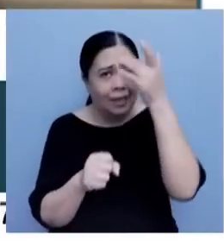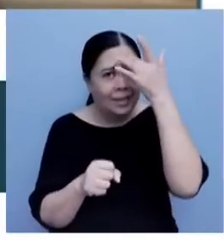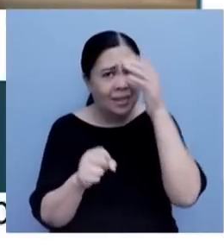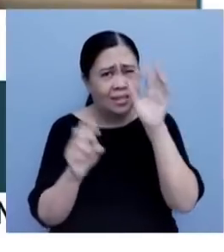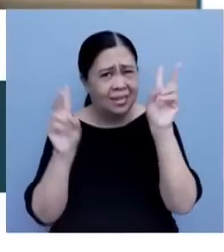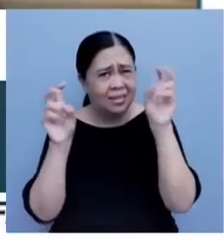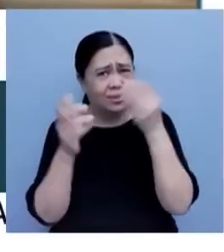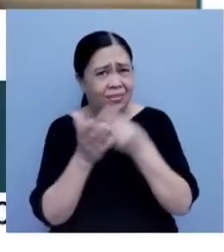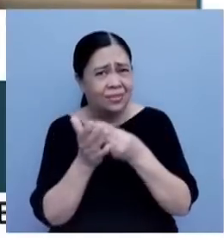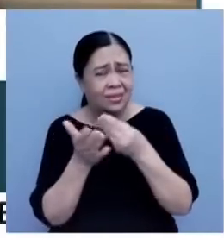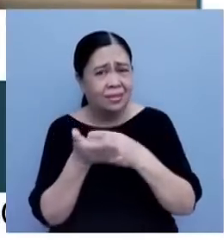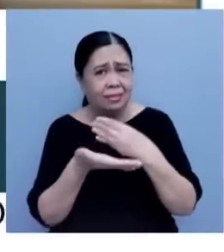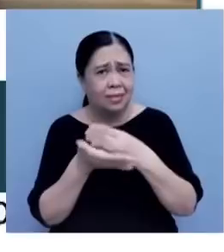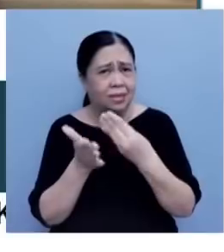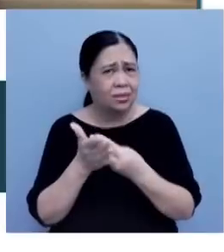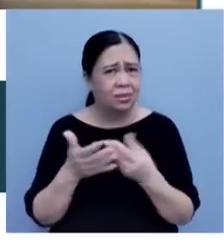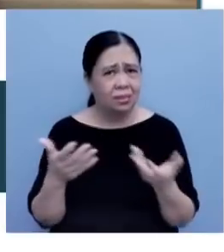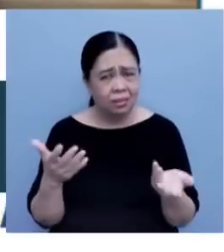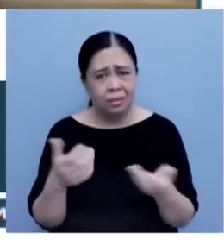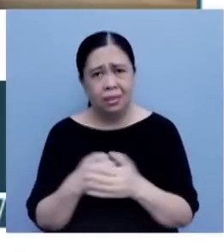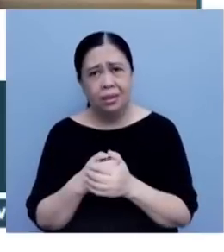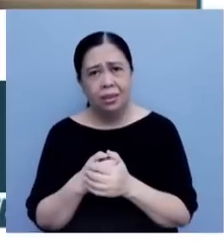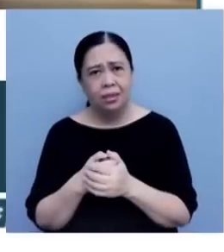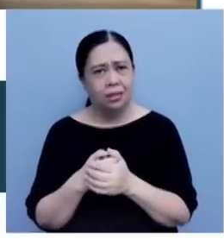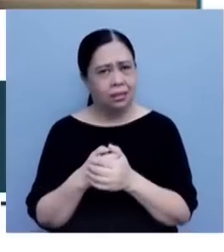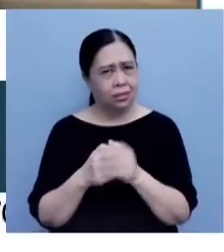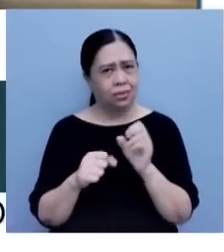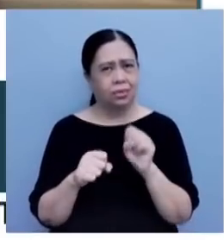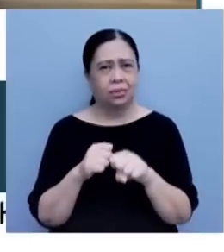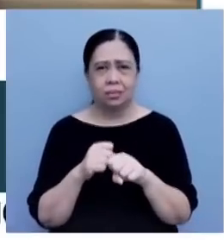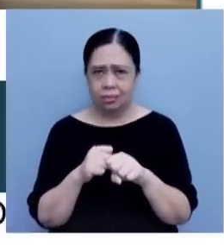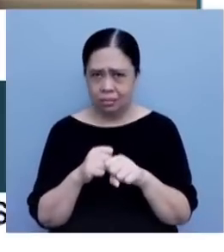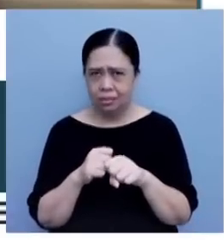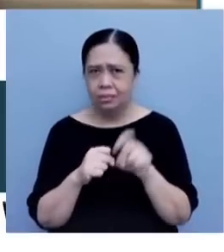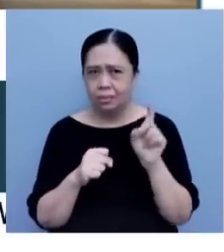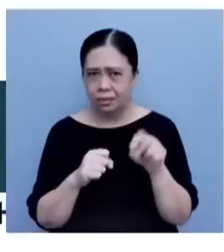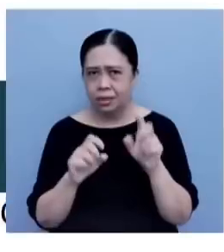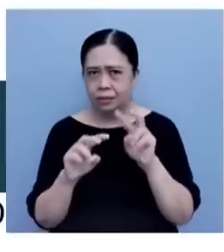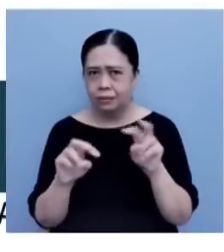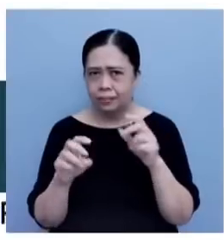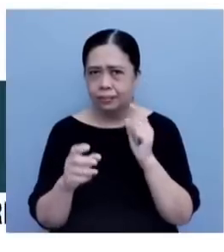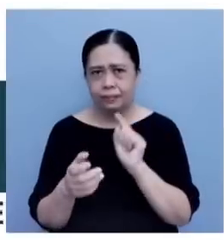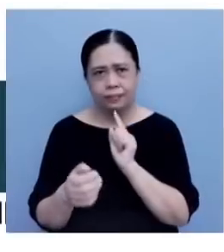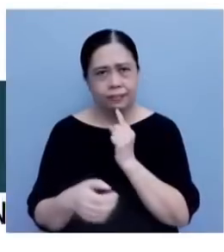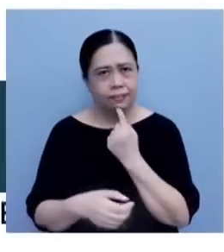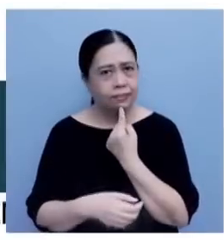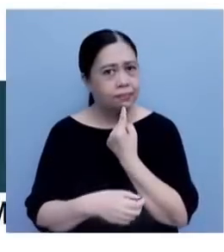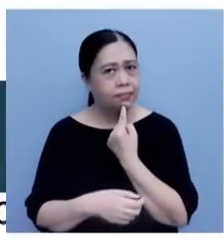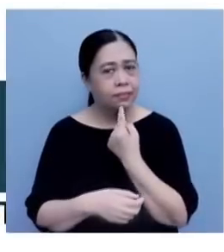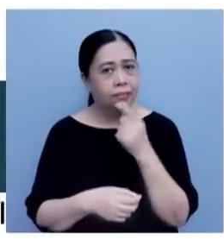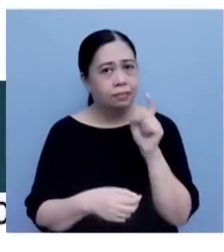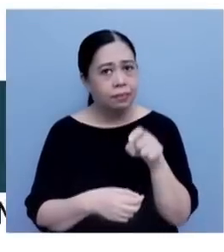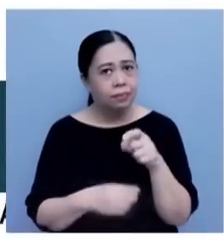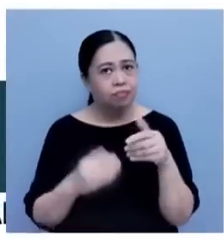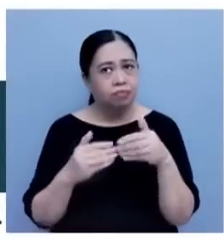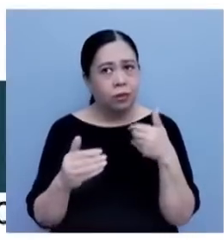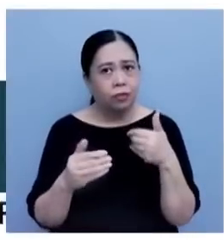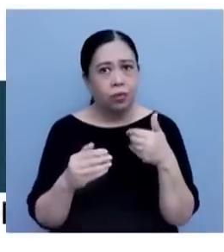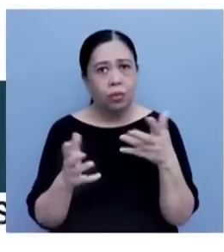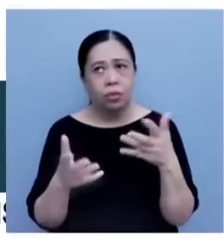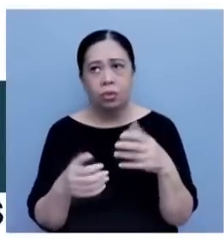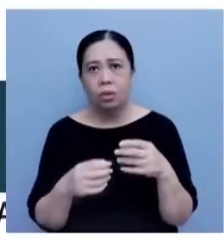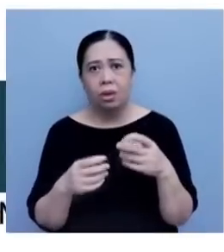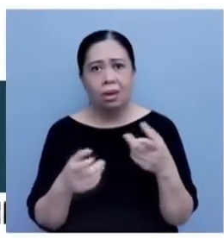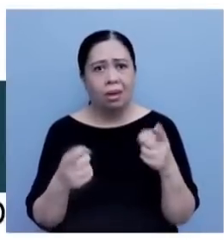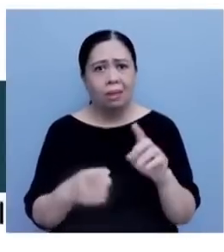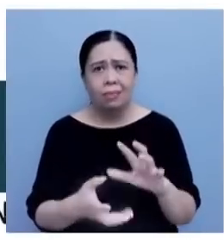funds budget. So this is something that we should take seriously. Before it goes out of hand. I